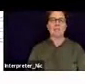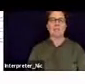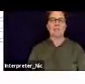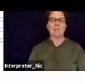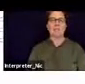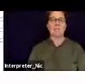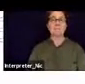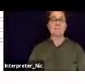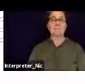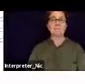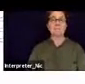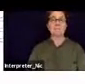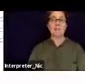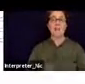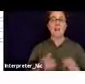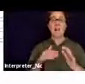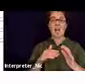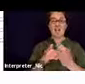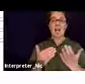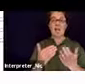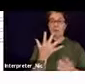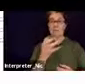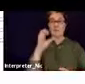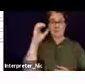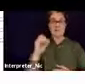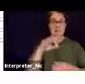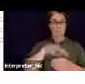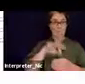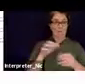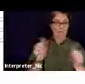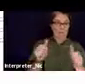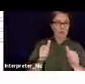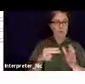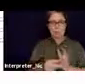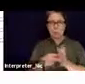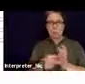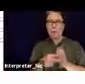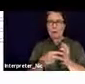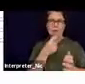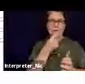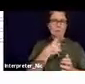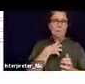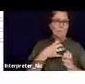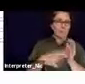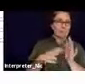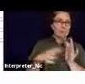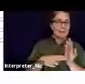And we're just over half voted now. So I'll wait another couple of moments and then I'll let you know.